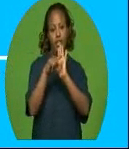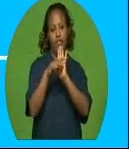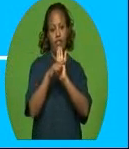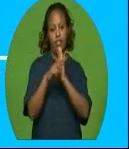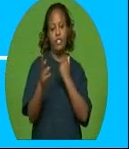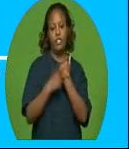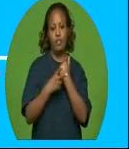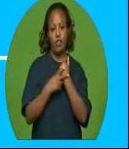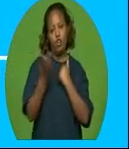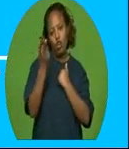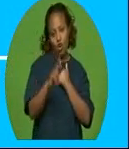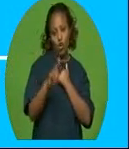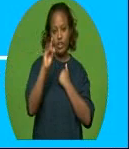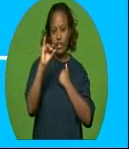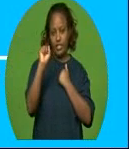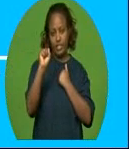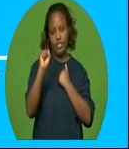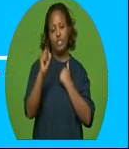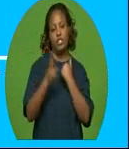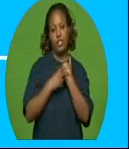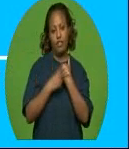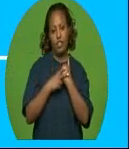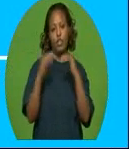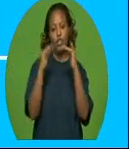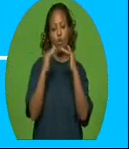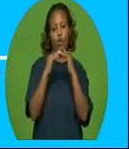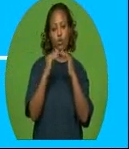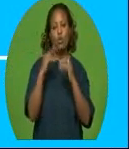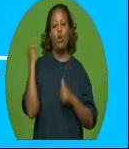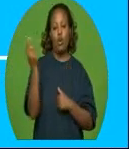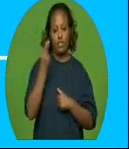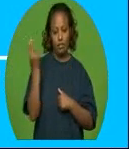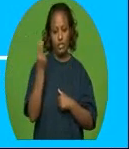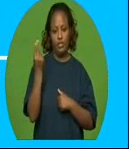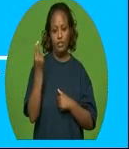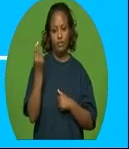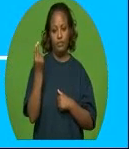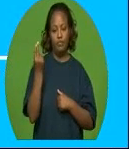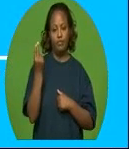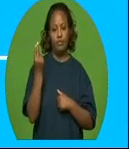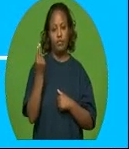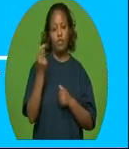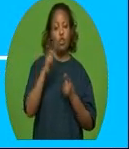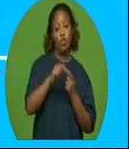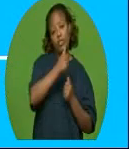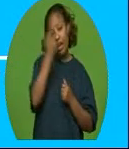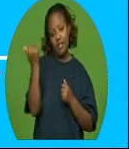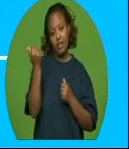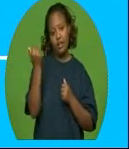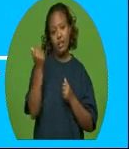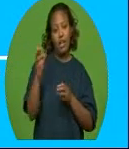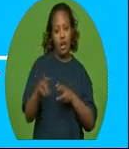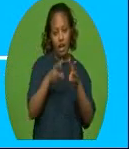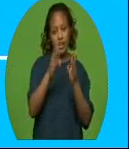represents negative saving or dissaving, which is equal to consumption. On the